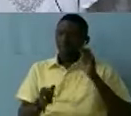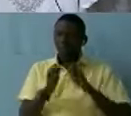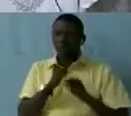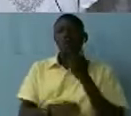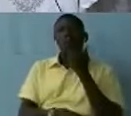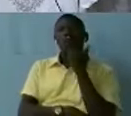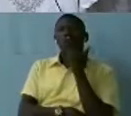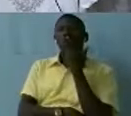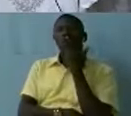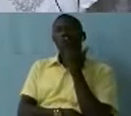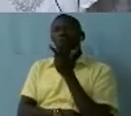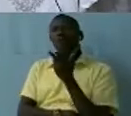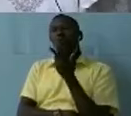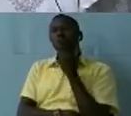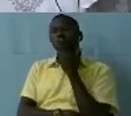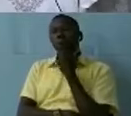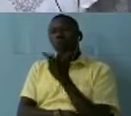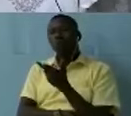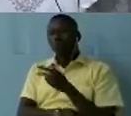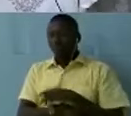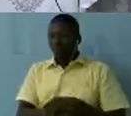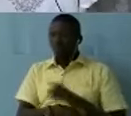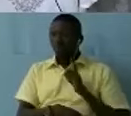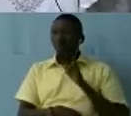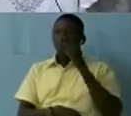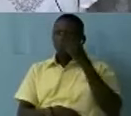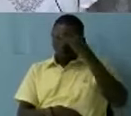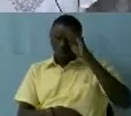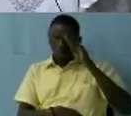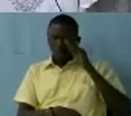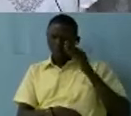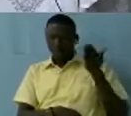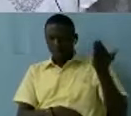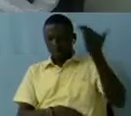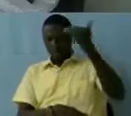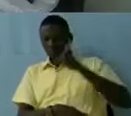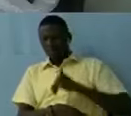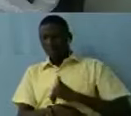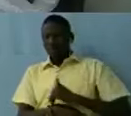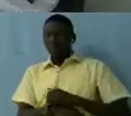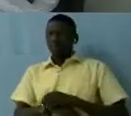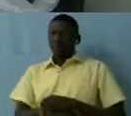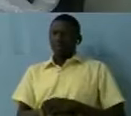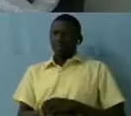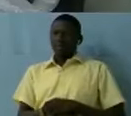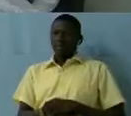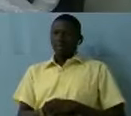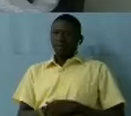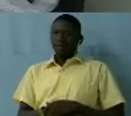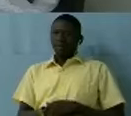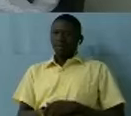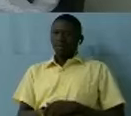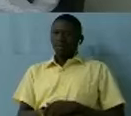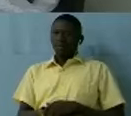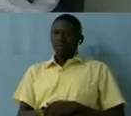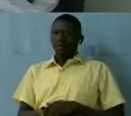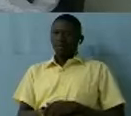was smoking a cigarette. One young man came.